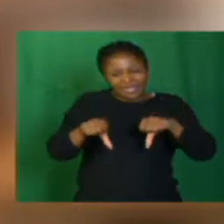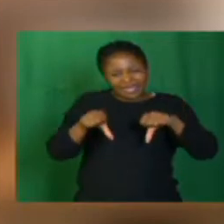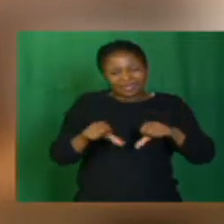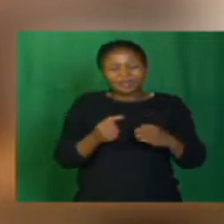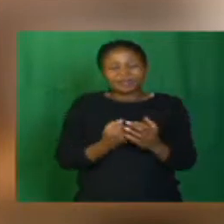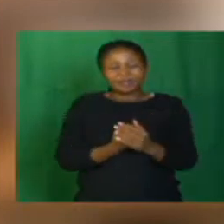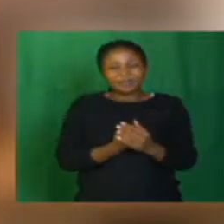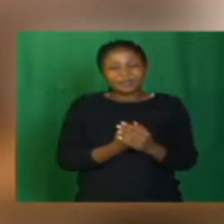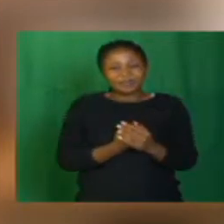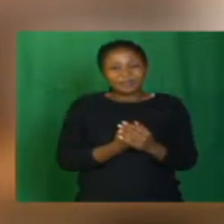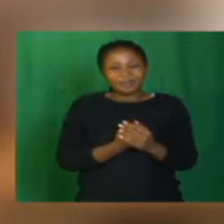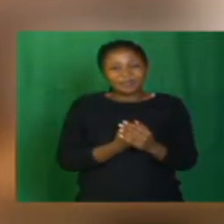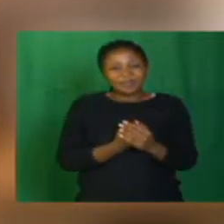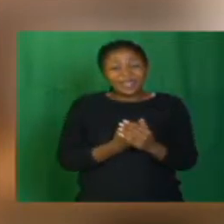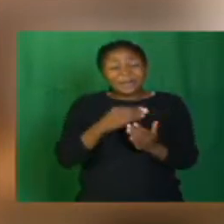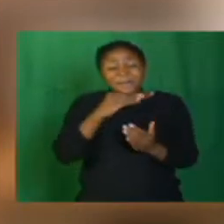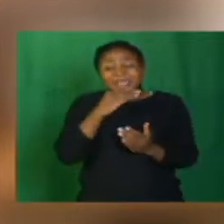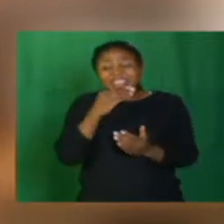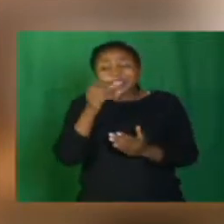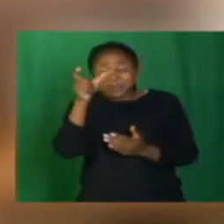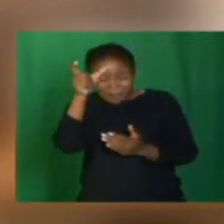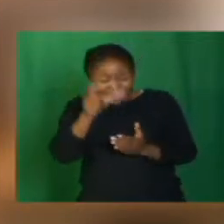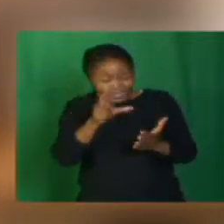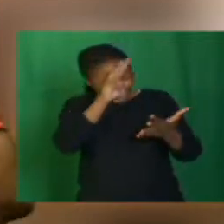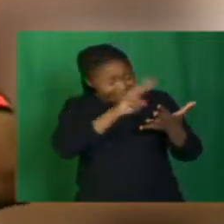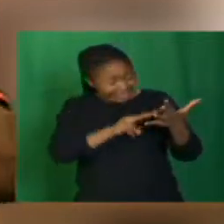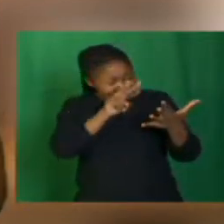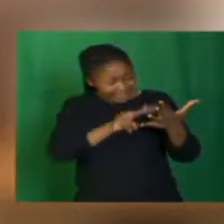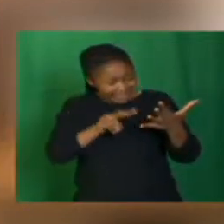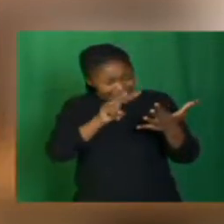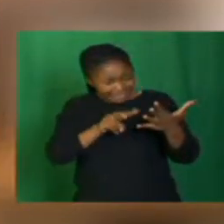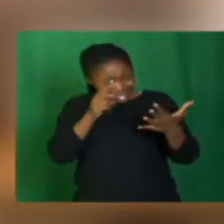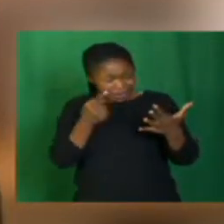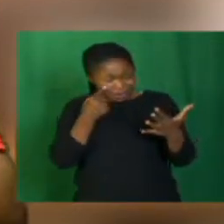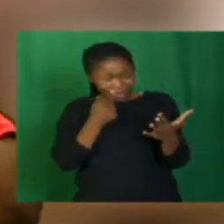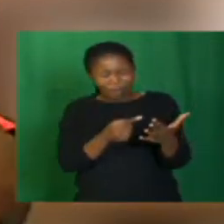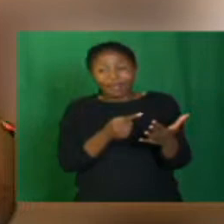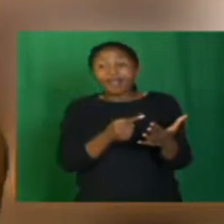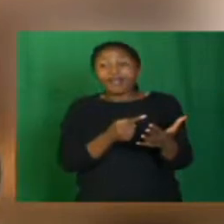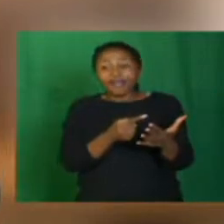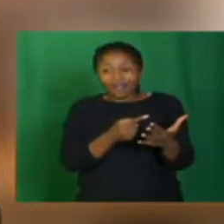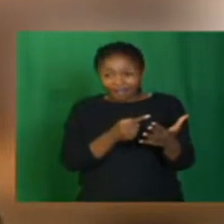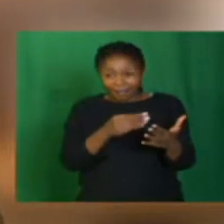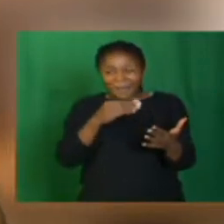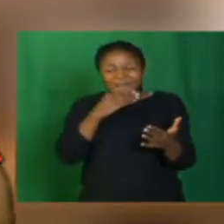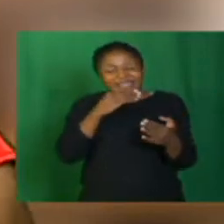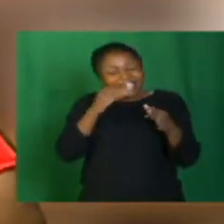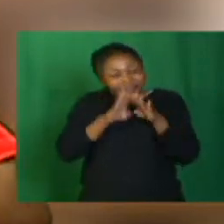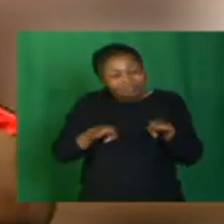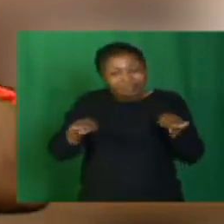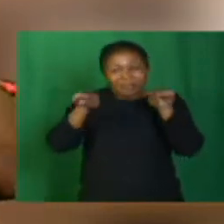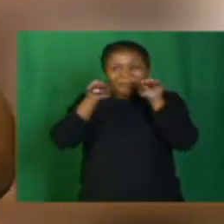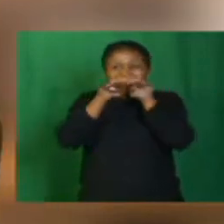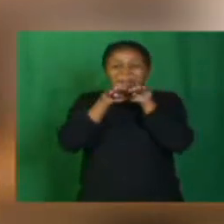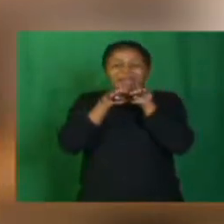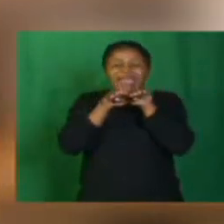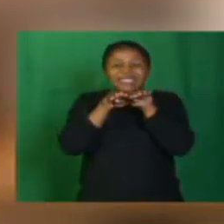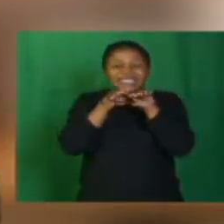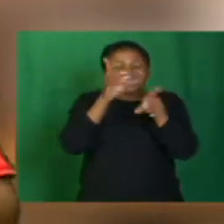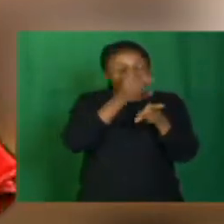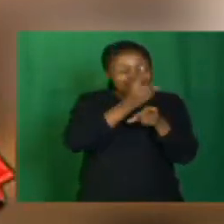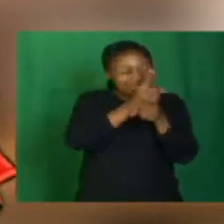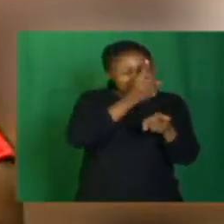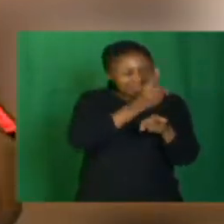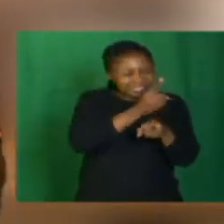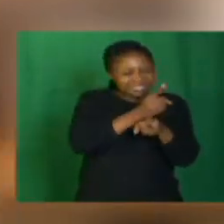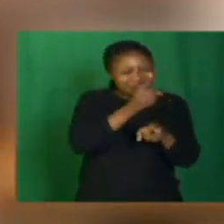your script knows or is expecting a balanced what? Discussion. You have launched